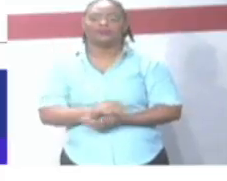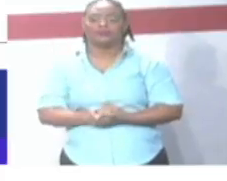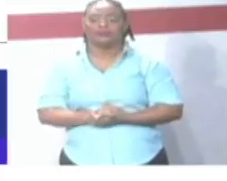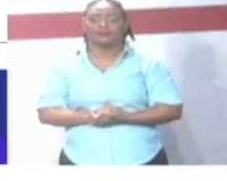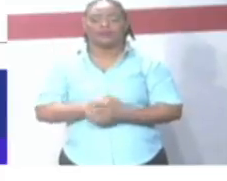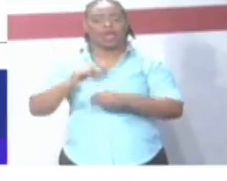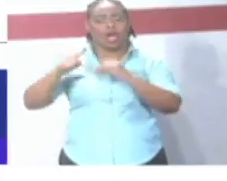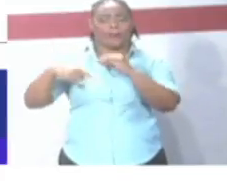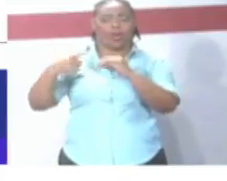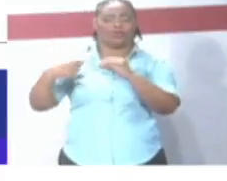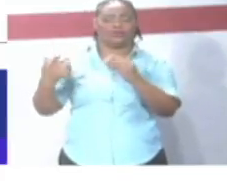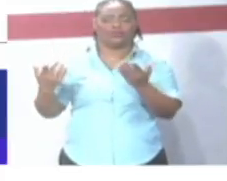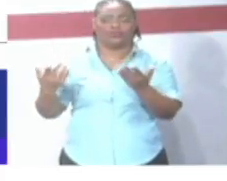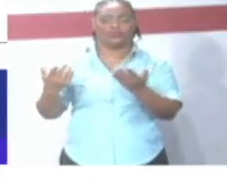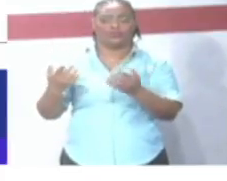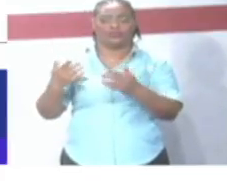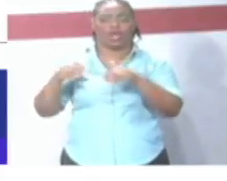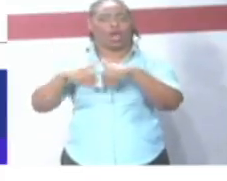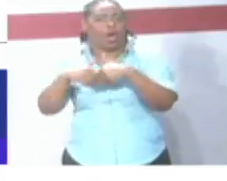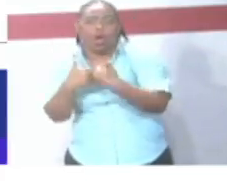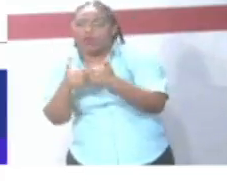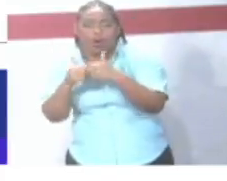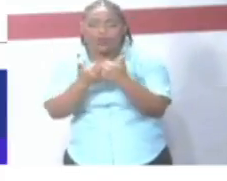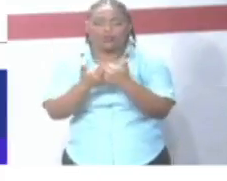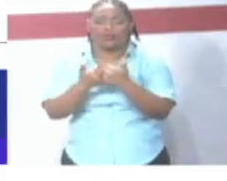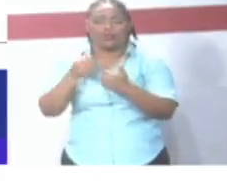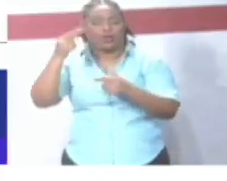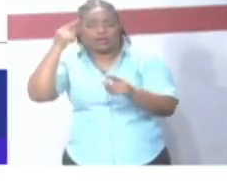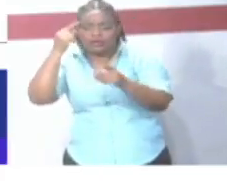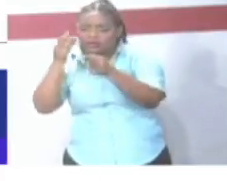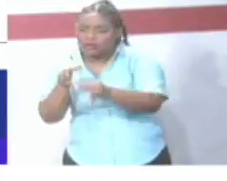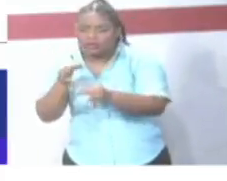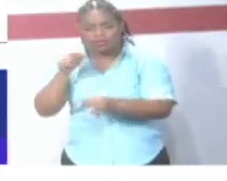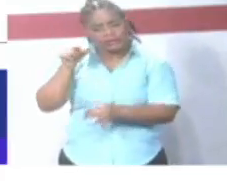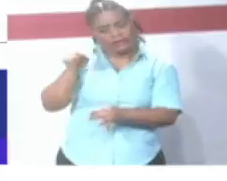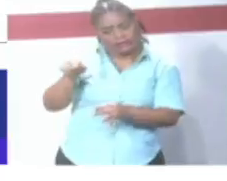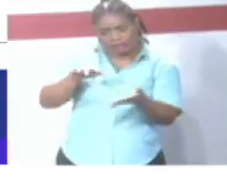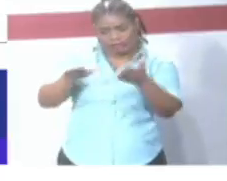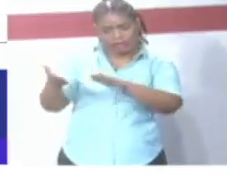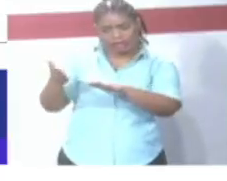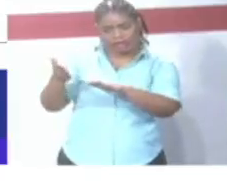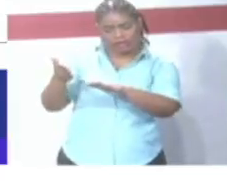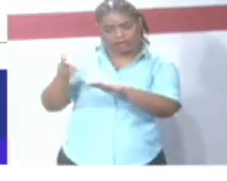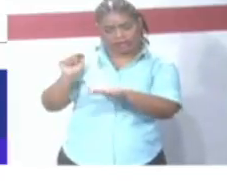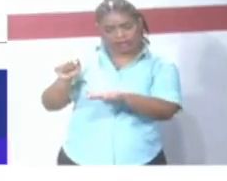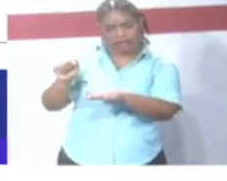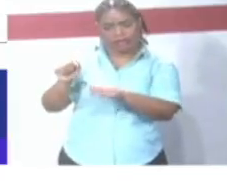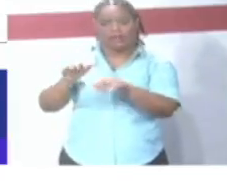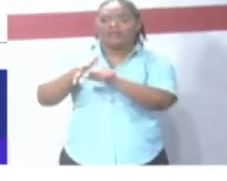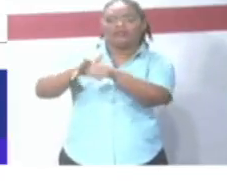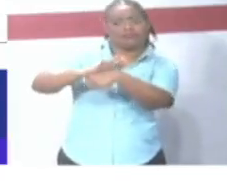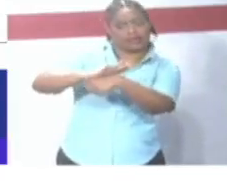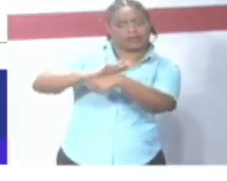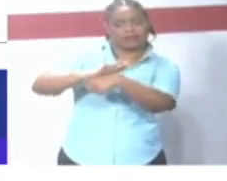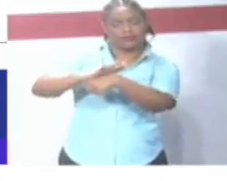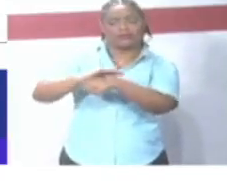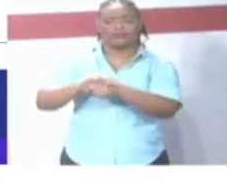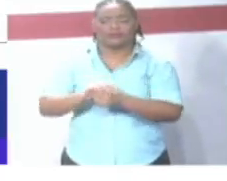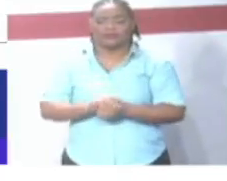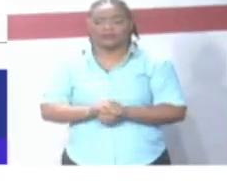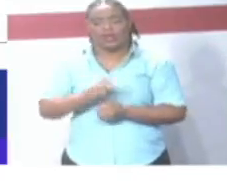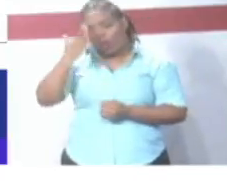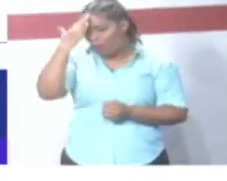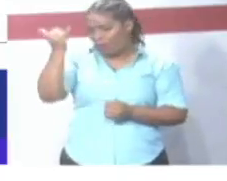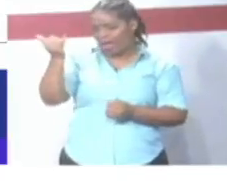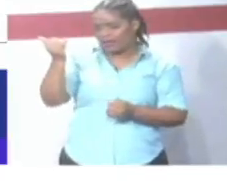we classify COVID deaths. Why are we classifying COVID deaths the way we are, as opposed